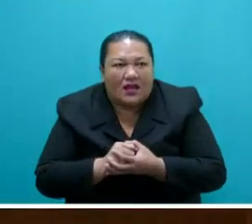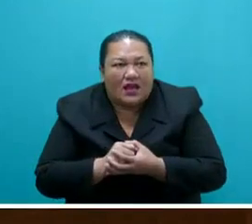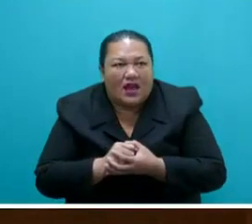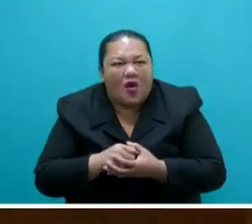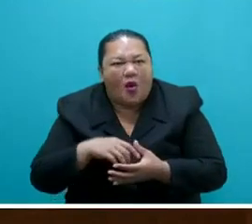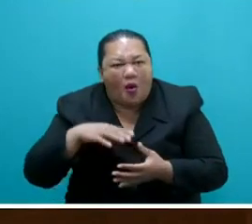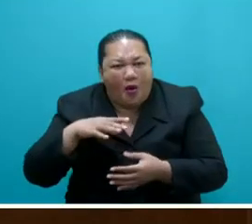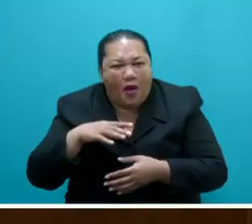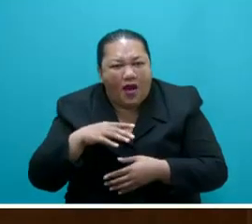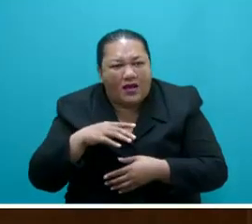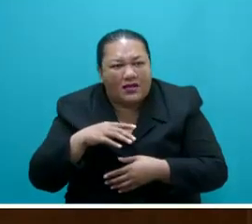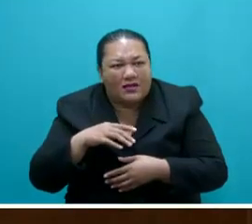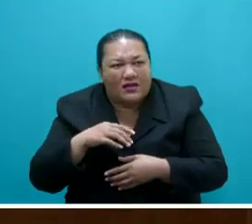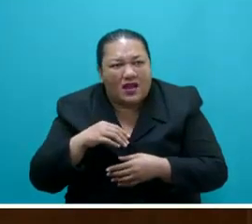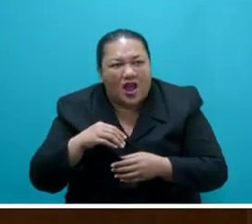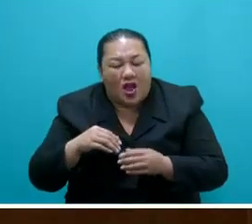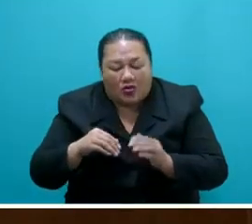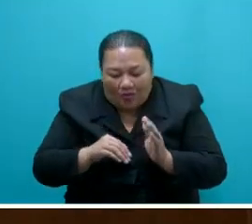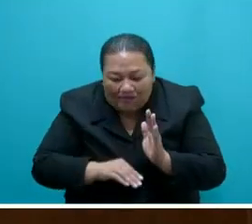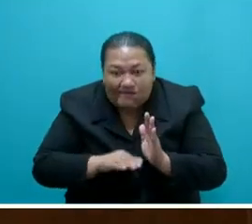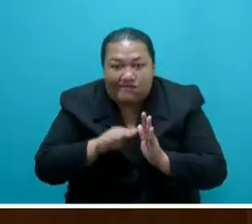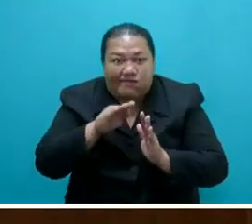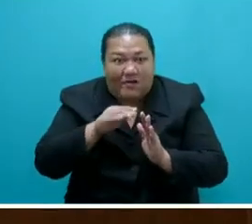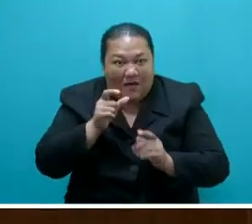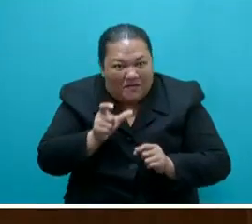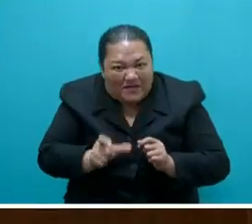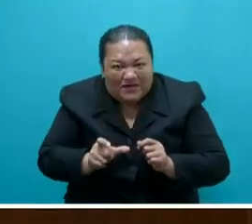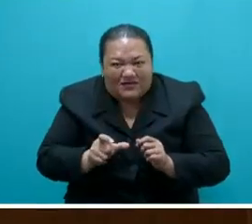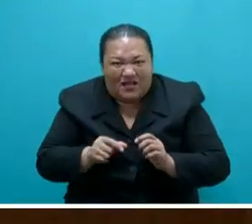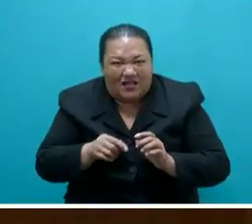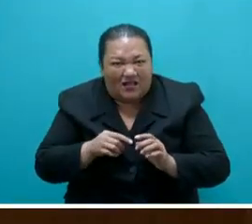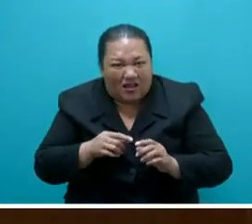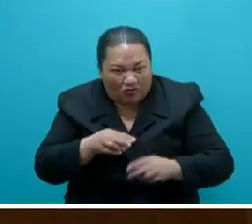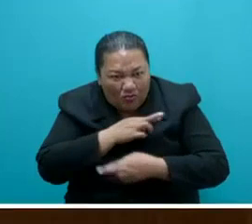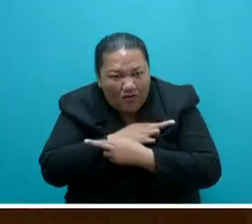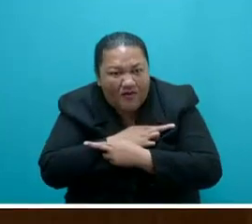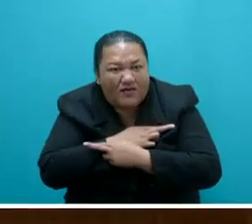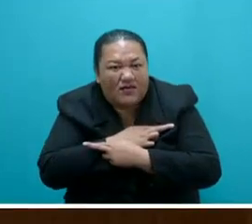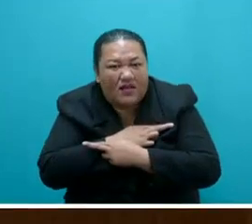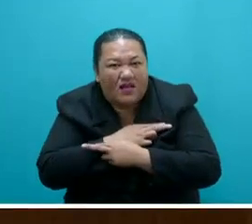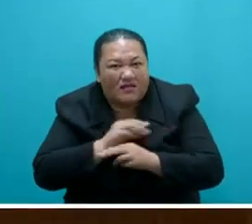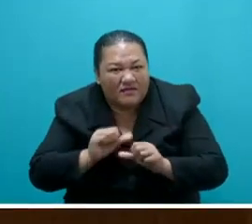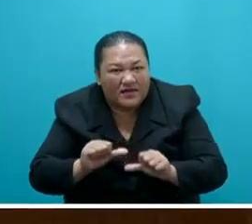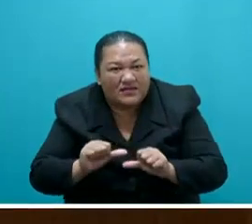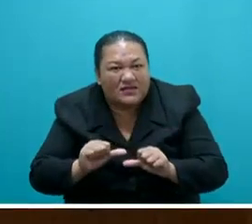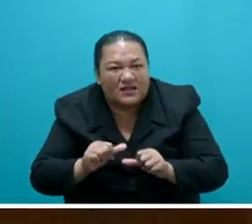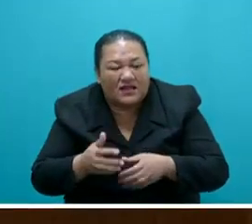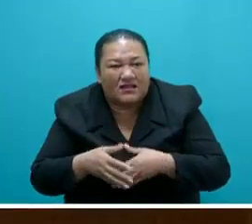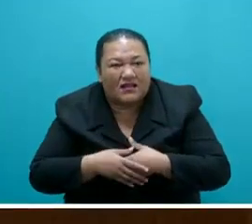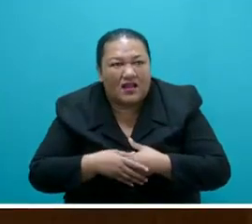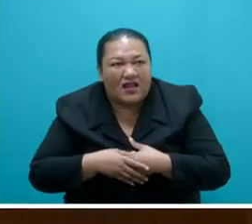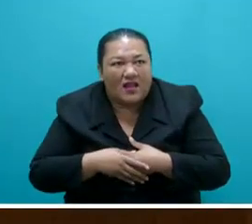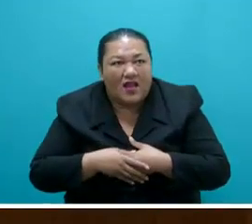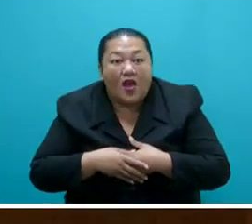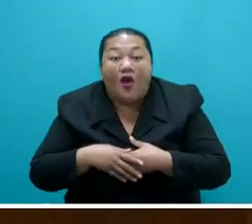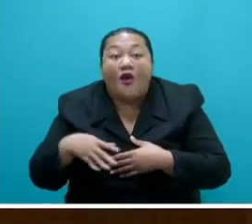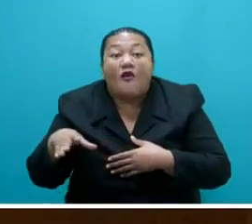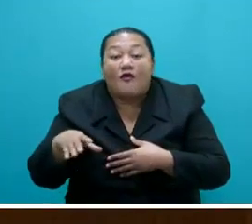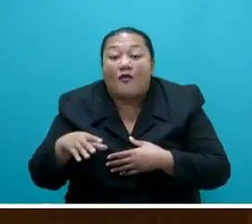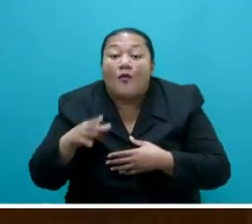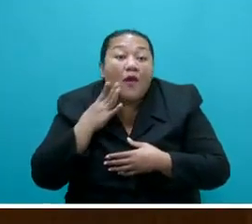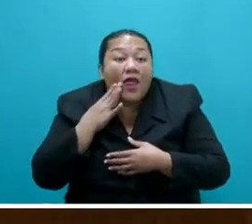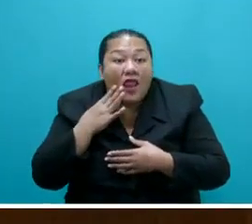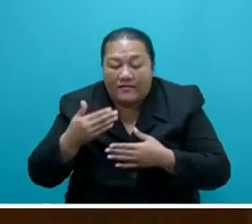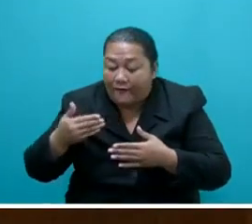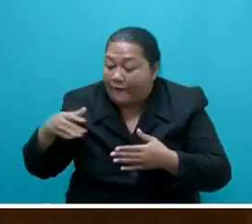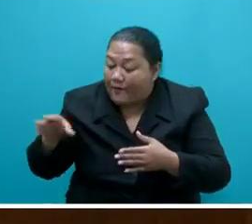undermined by the disrespect they have shown His Excellency the President from the day he was reappointed.